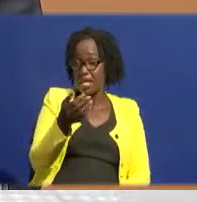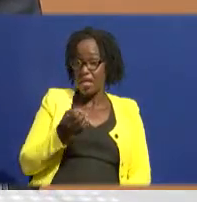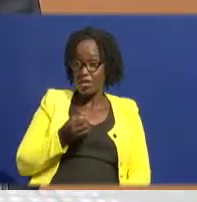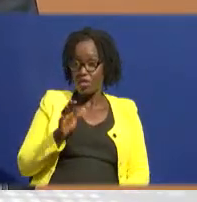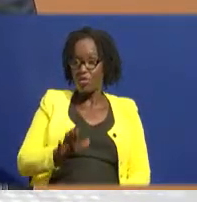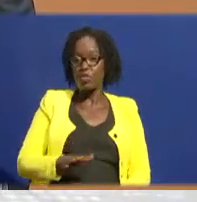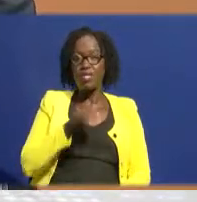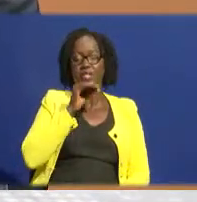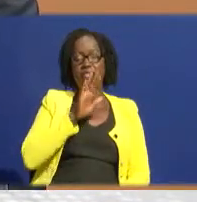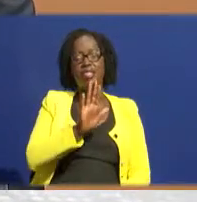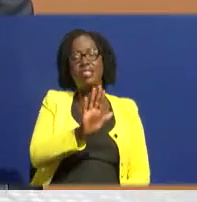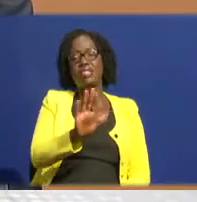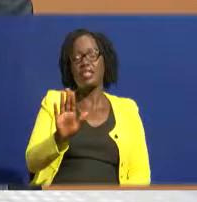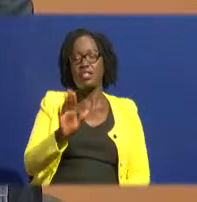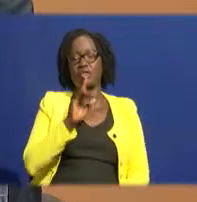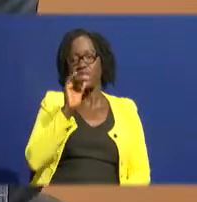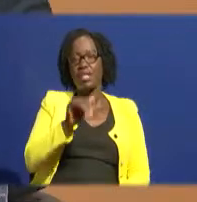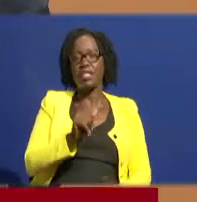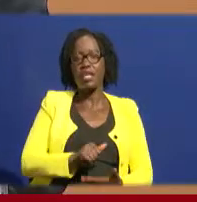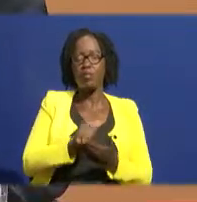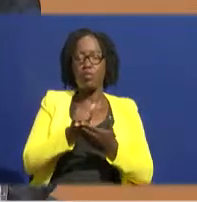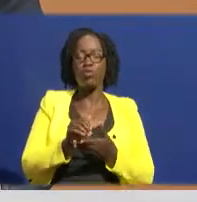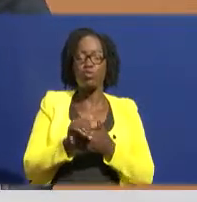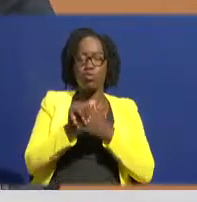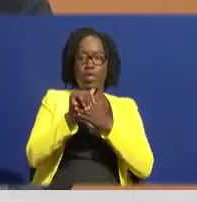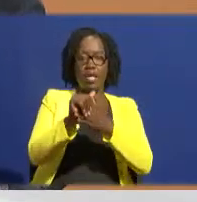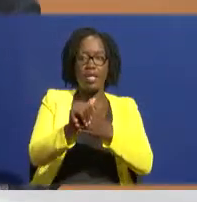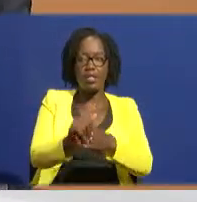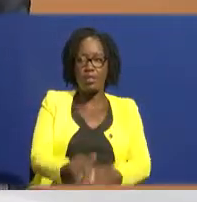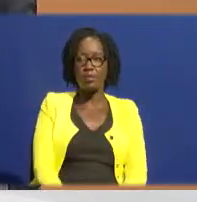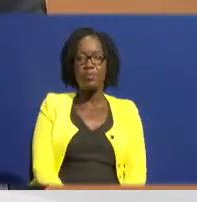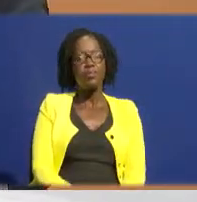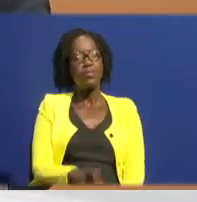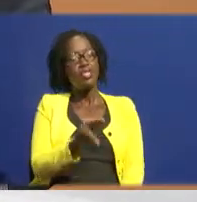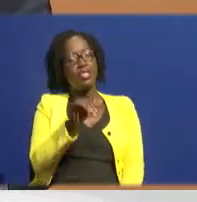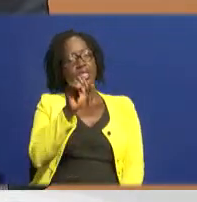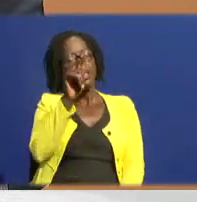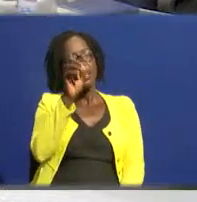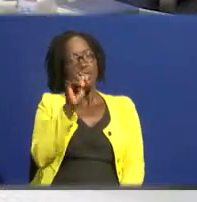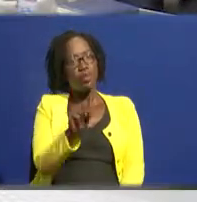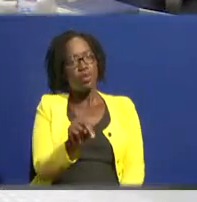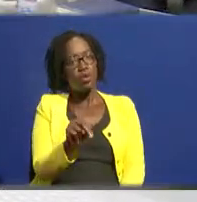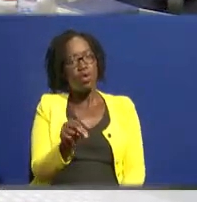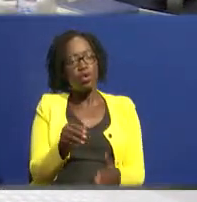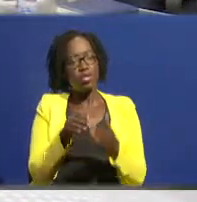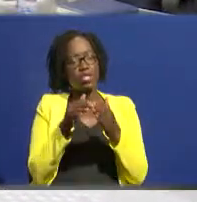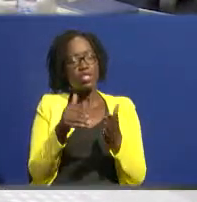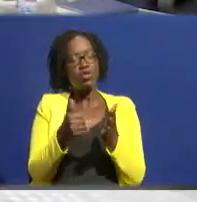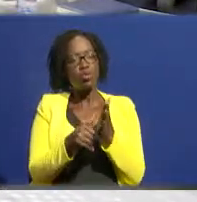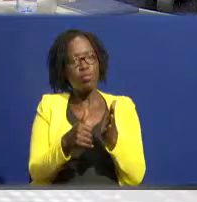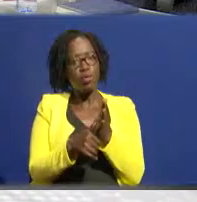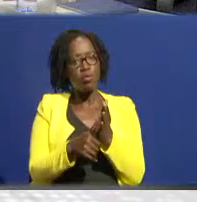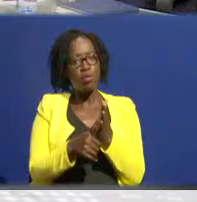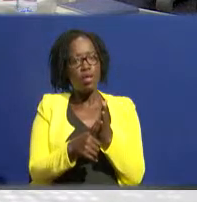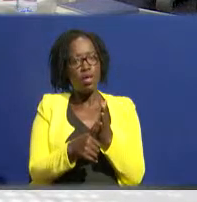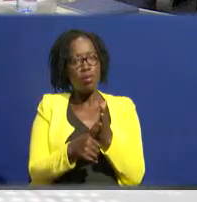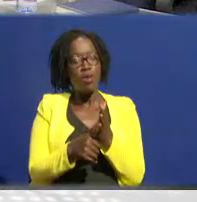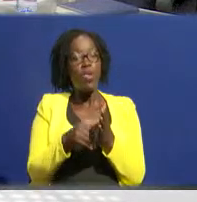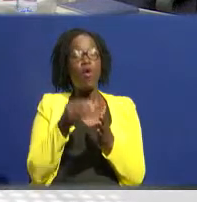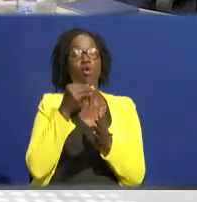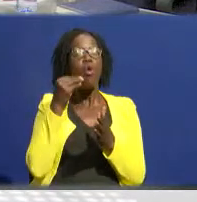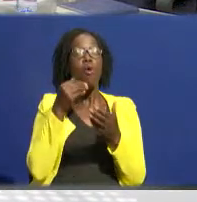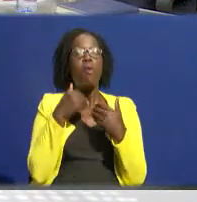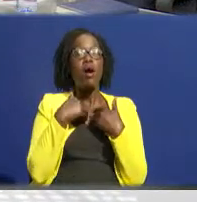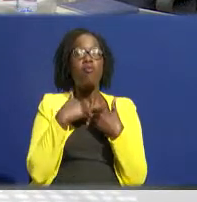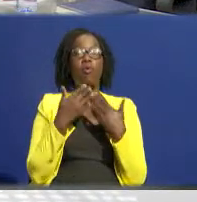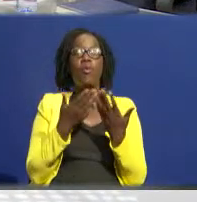be there for their sons, so that they're able to guide them and help them. All right. Newton, still on the sexual predation, you operate a home where